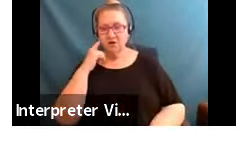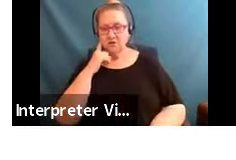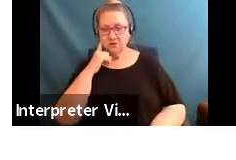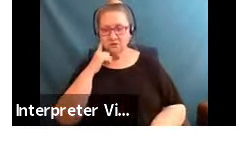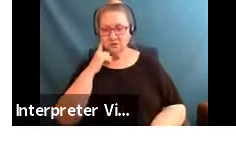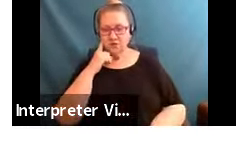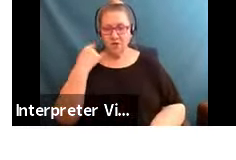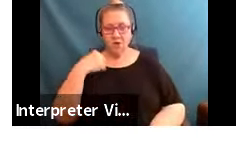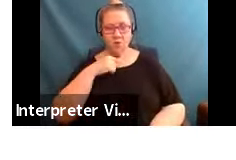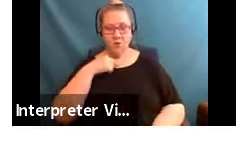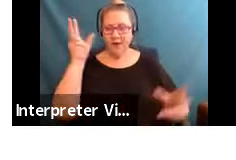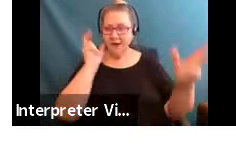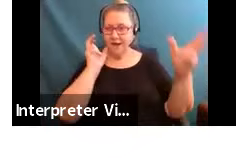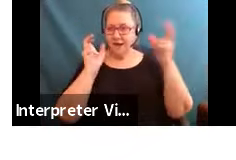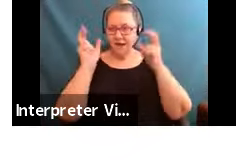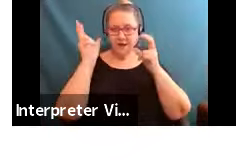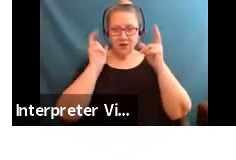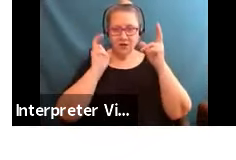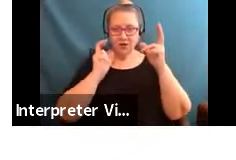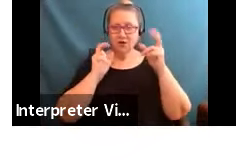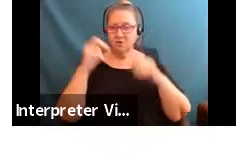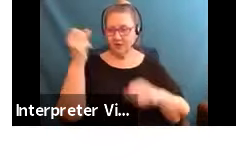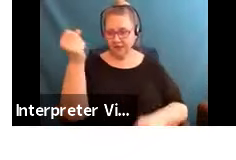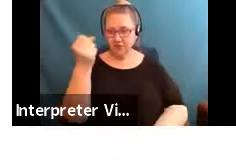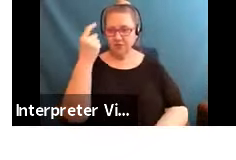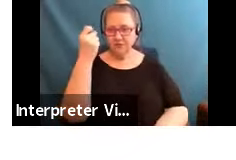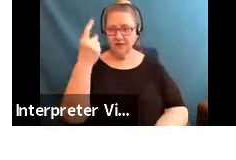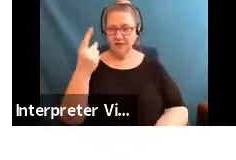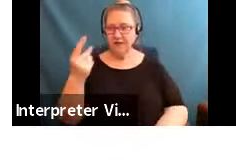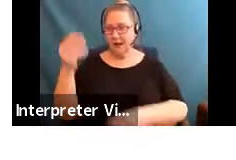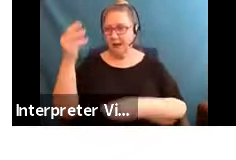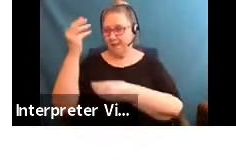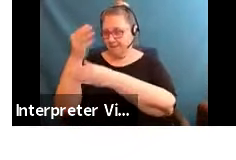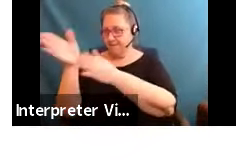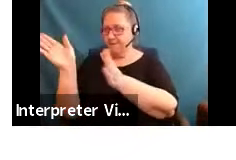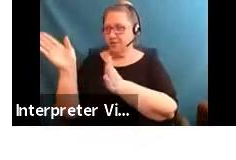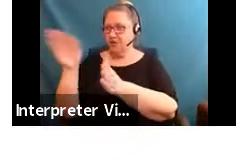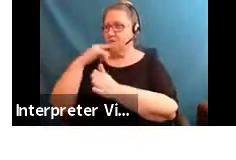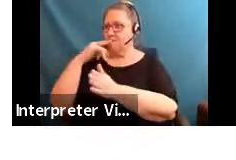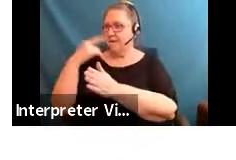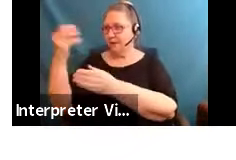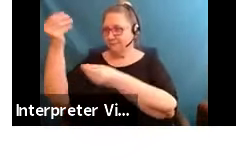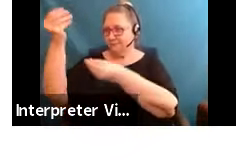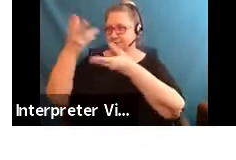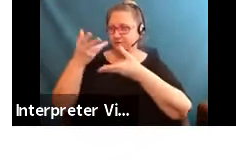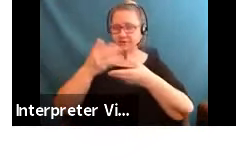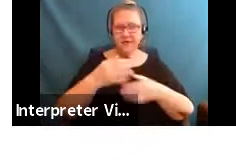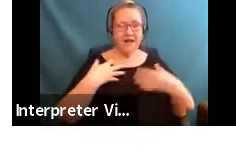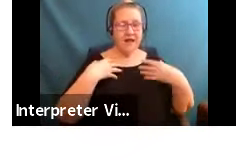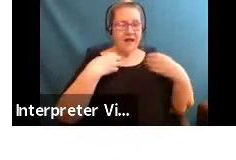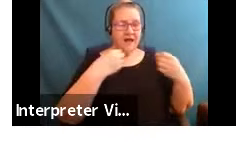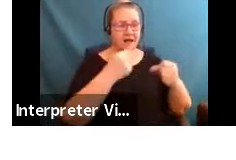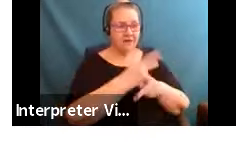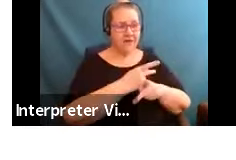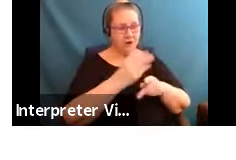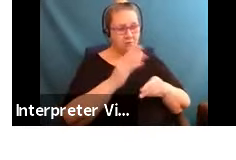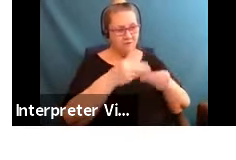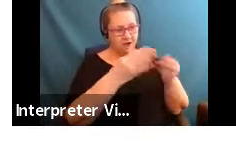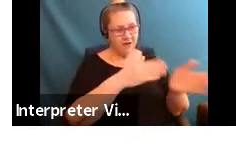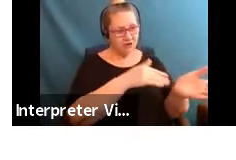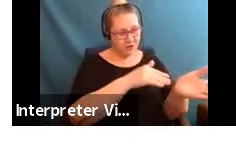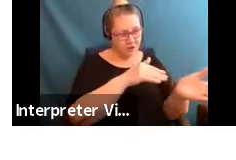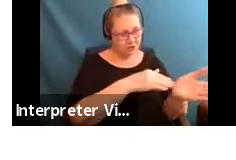been hearing from the public. We've been hearing from our healthcare providers. We've been hearing from